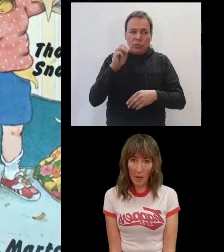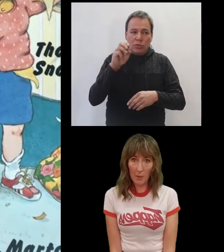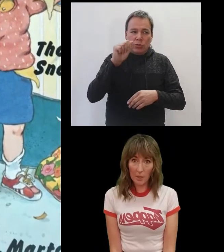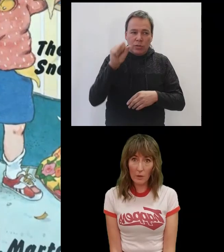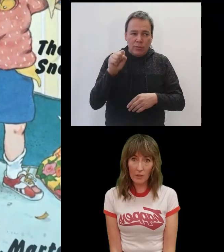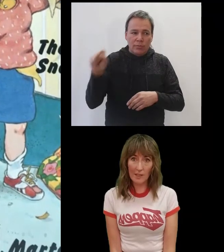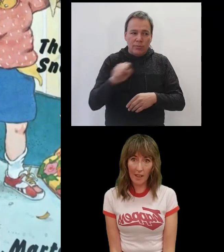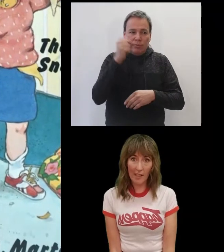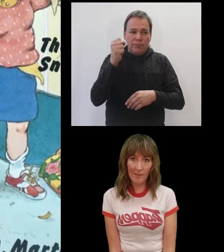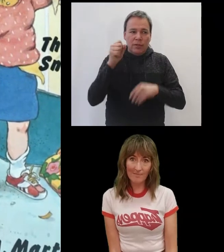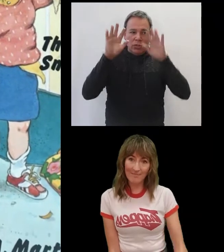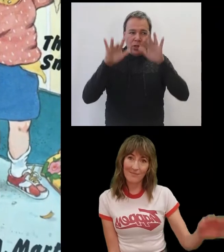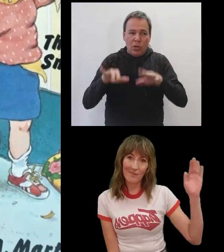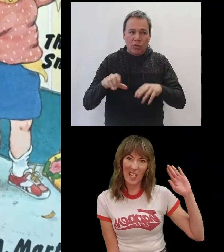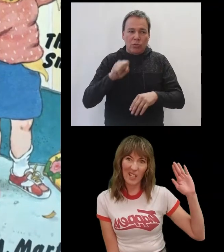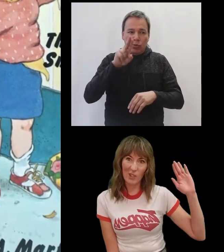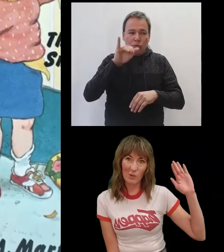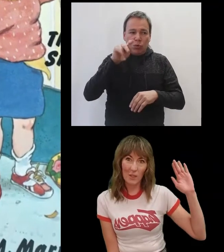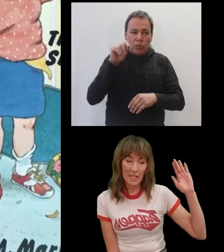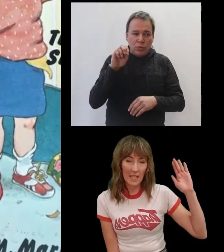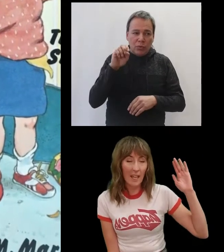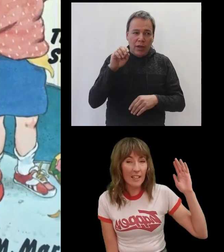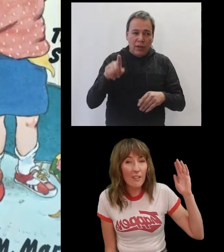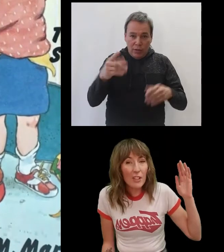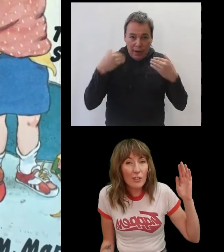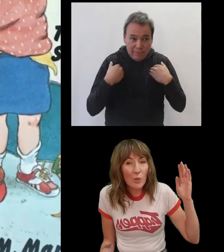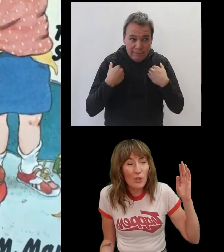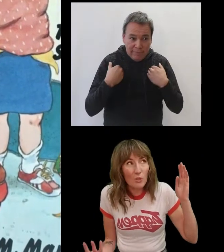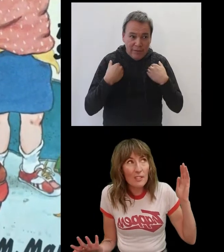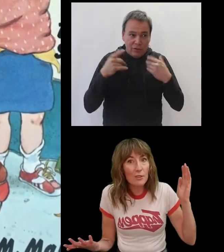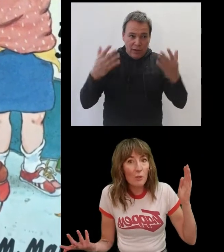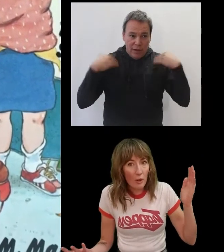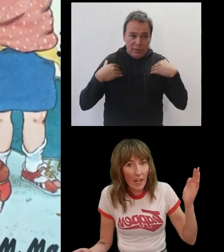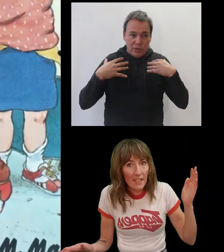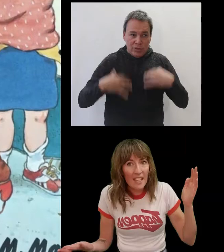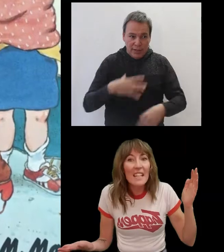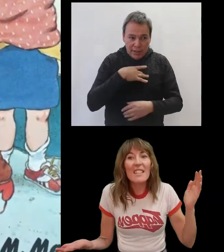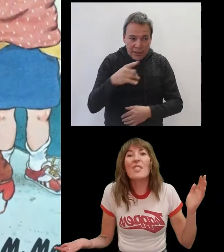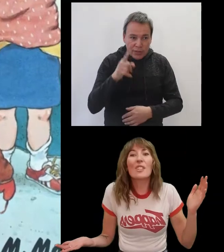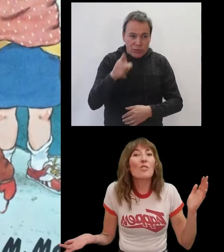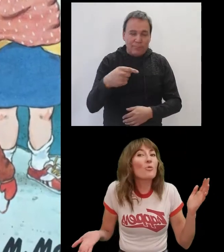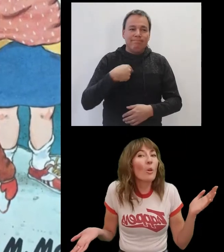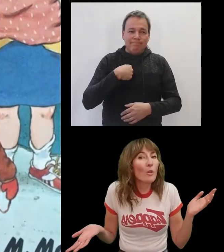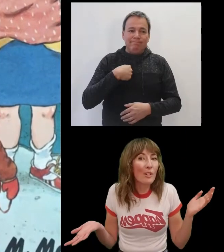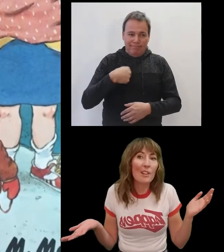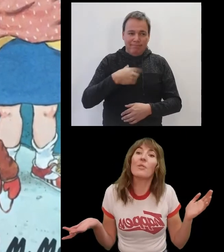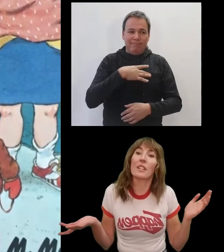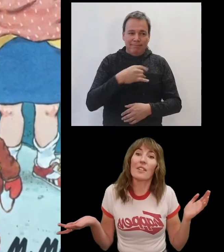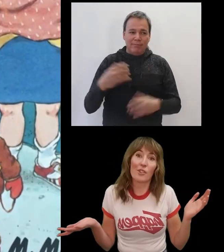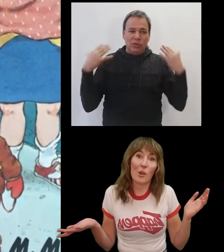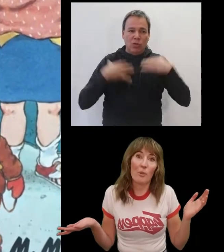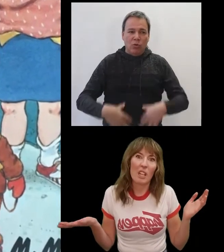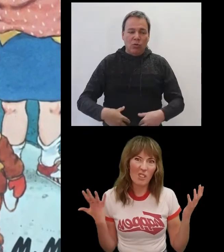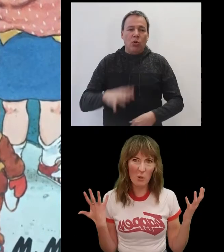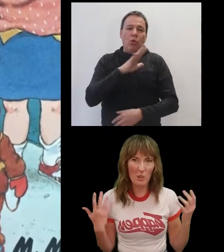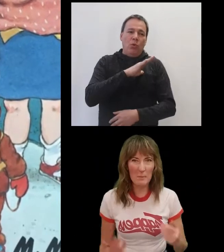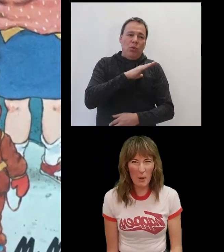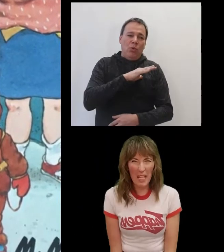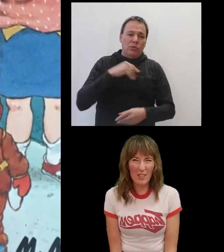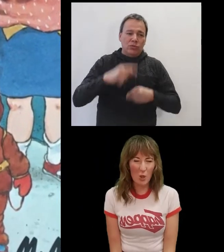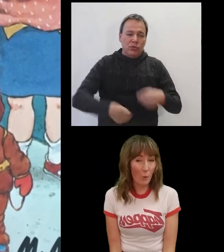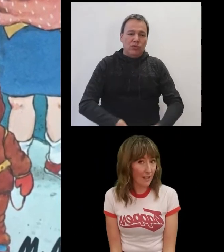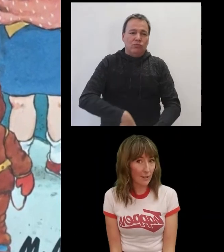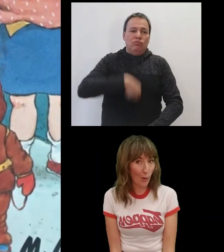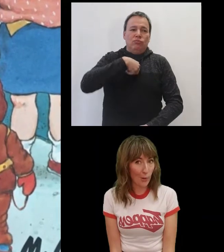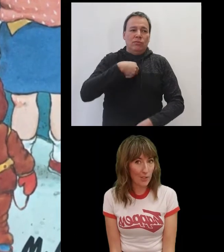like to wear when you go outside? And having a snowsuit is great because then you get to roll around in the snow and not worry